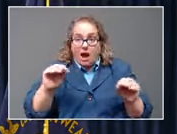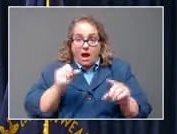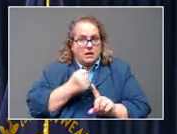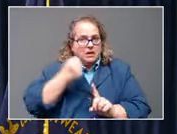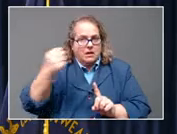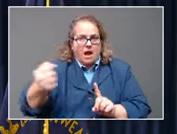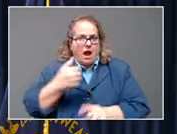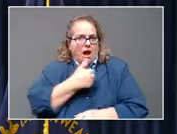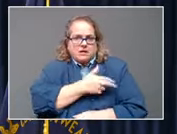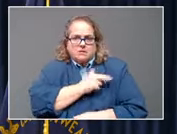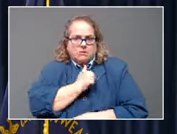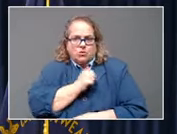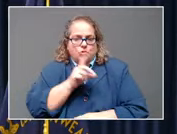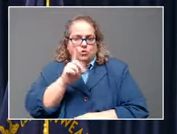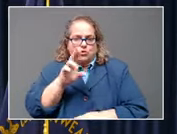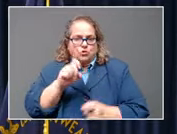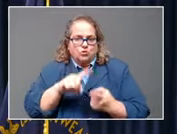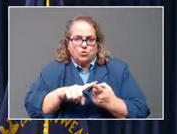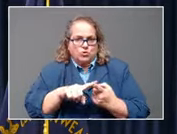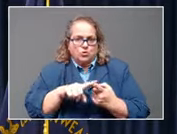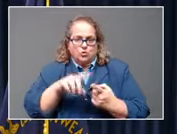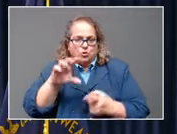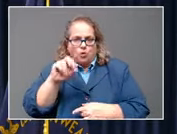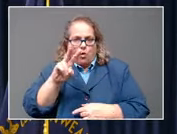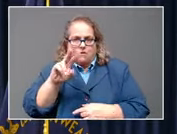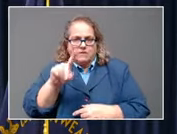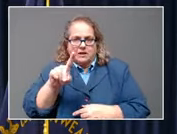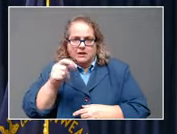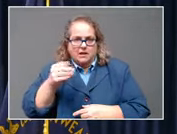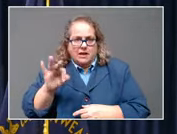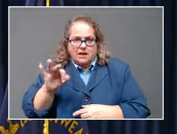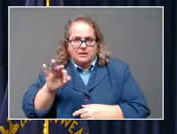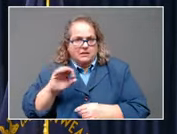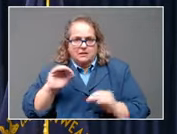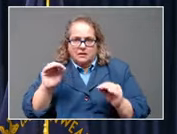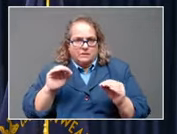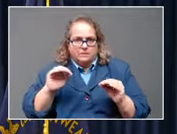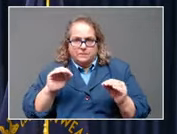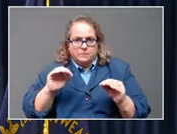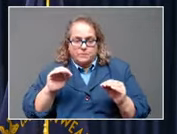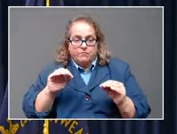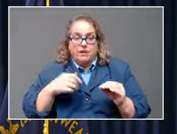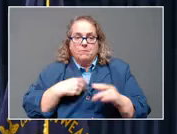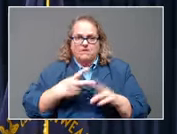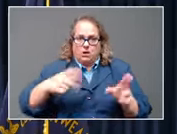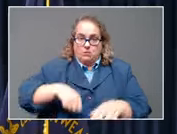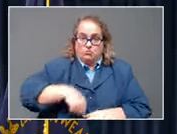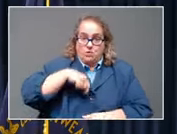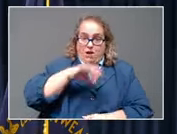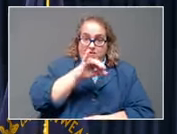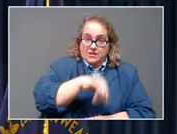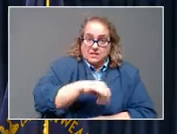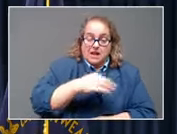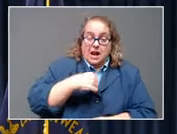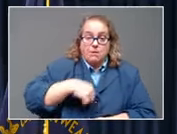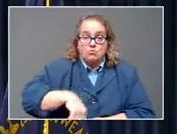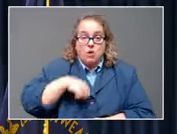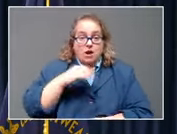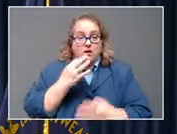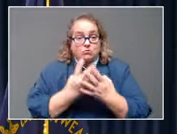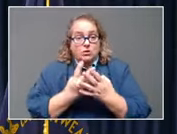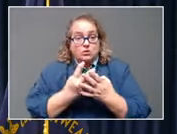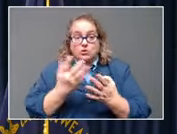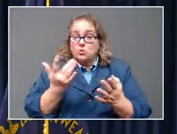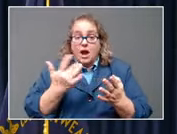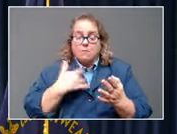COVID-19 during Omicron. And I'm really proud of this, and I'm proud of corrections. You know what? I'm proud of those